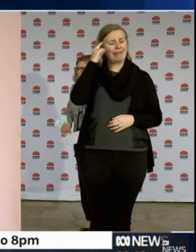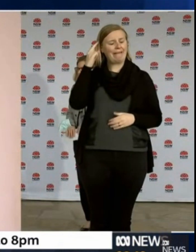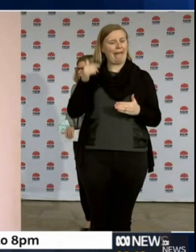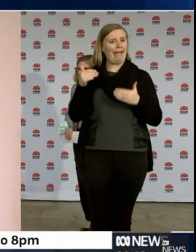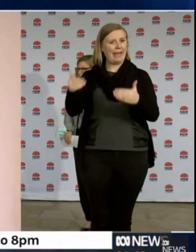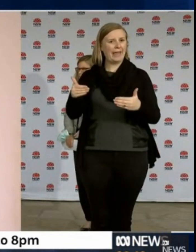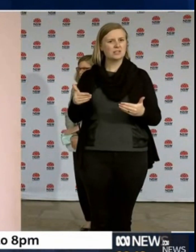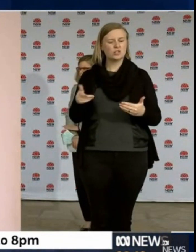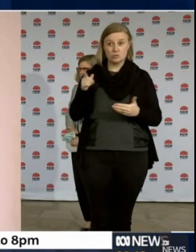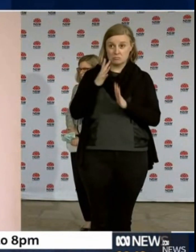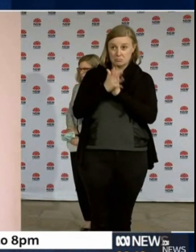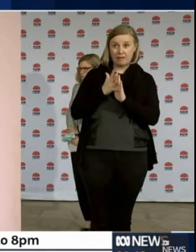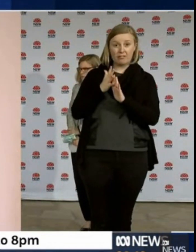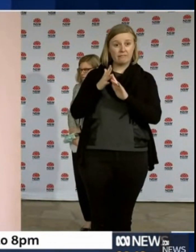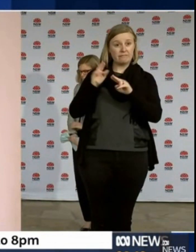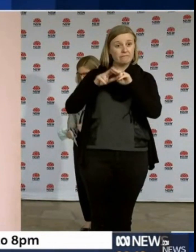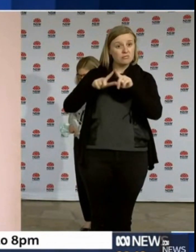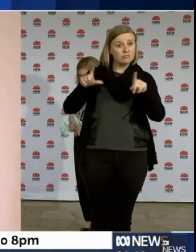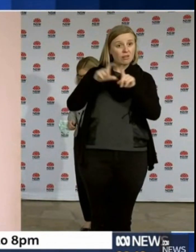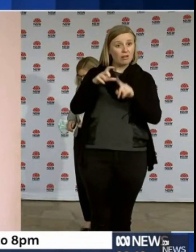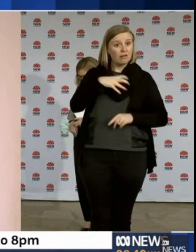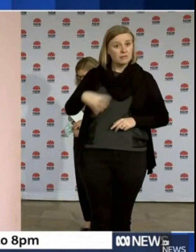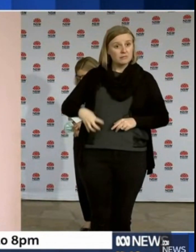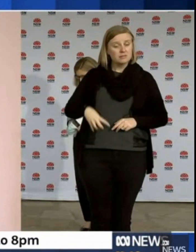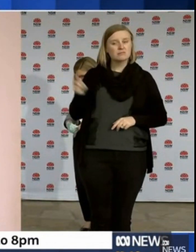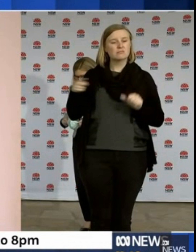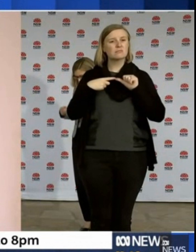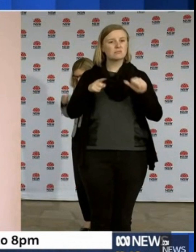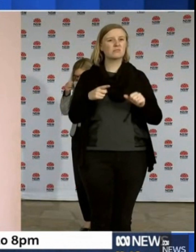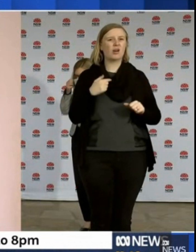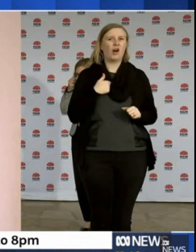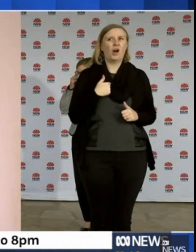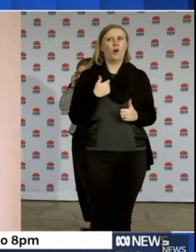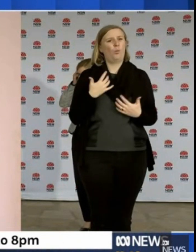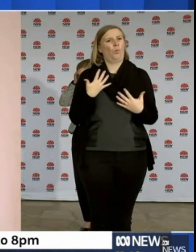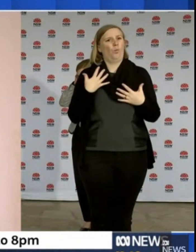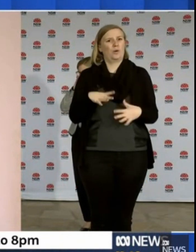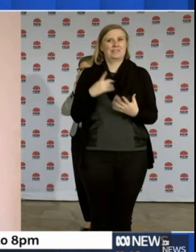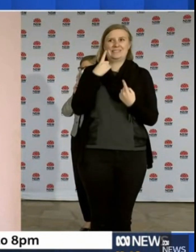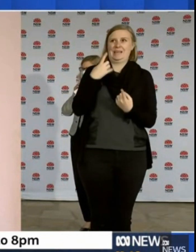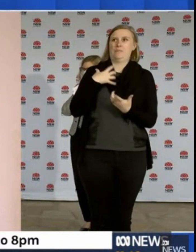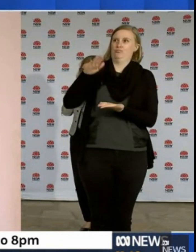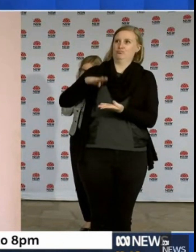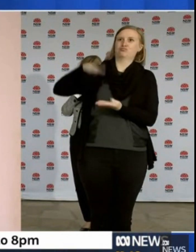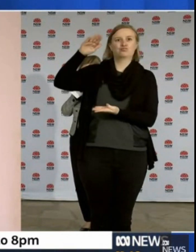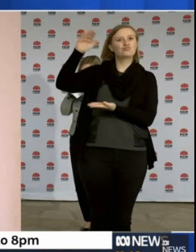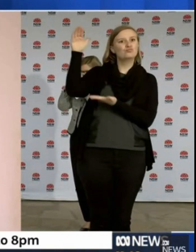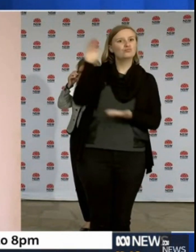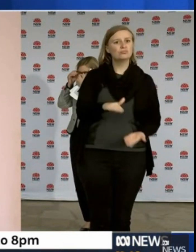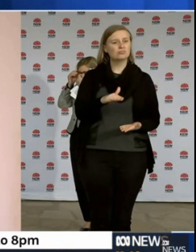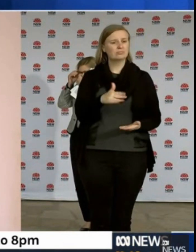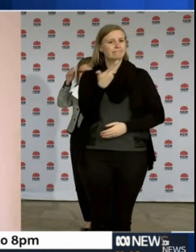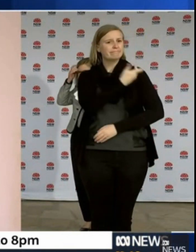that we have measures in place to increase capacity for those extra doses. At the